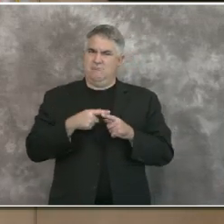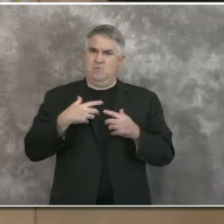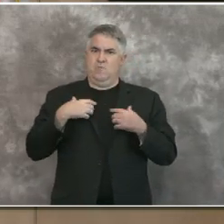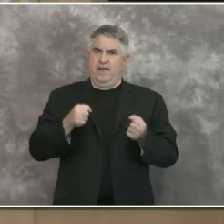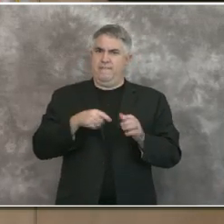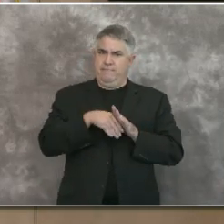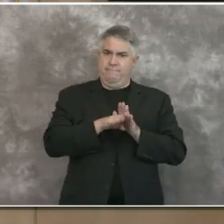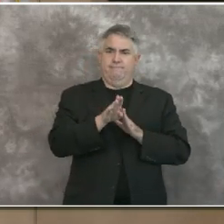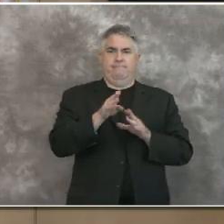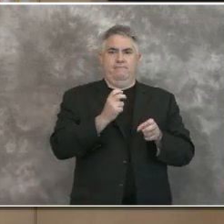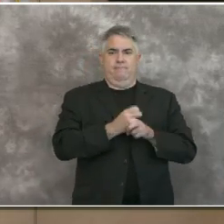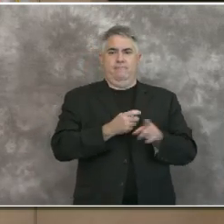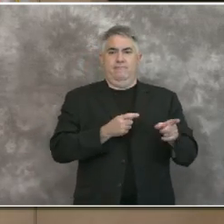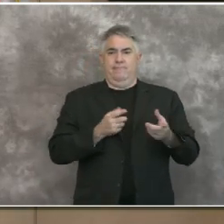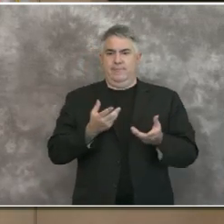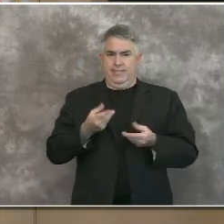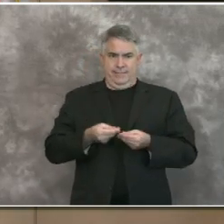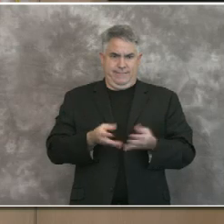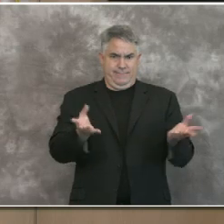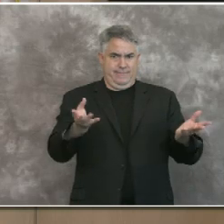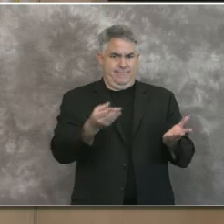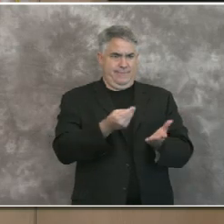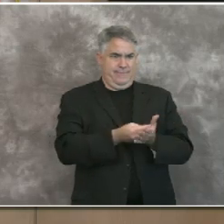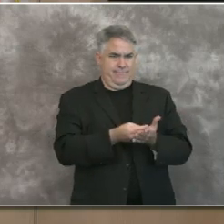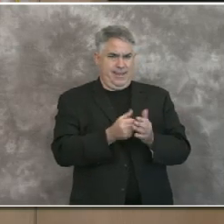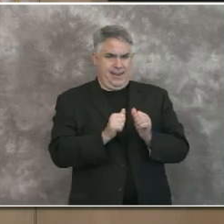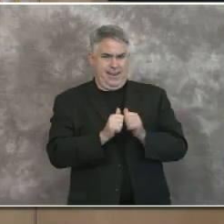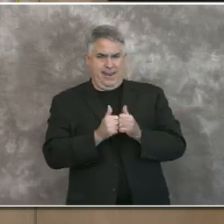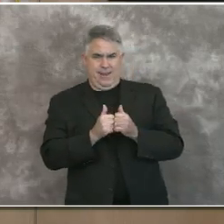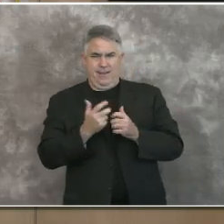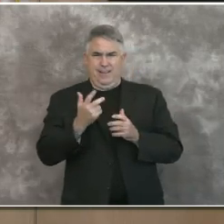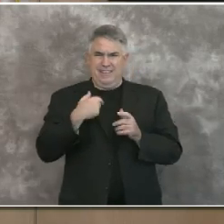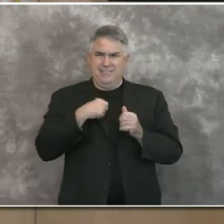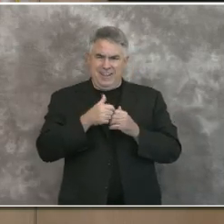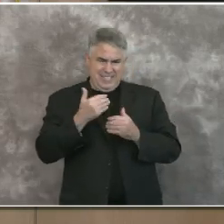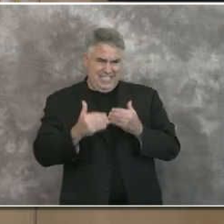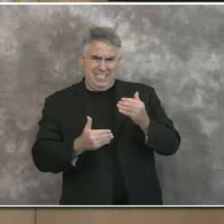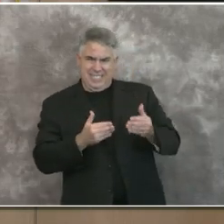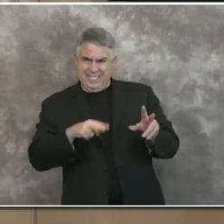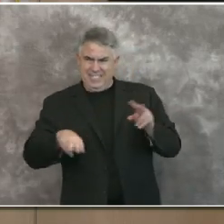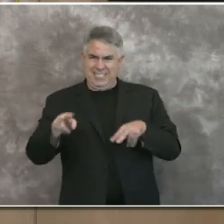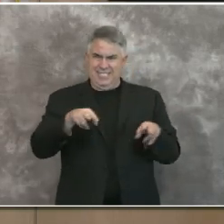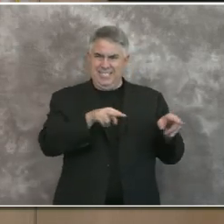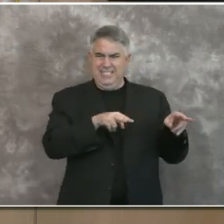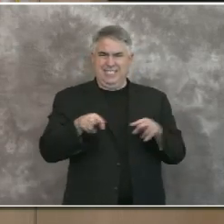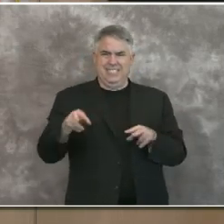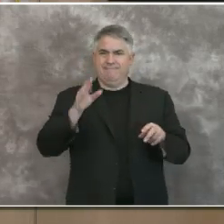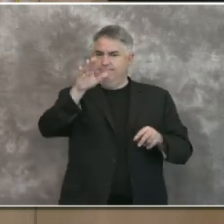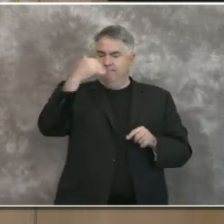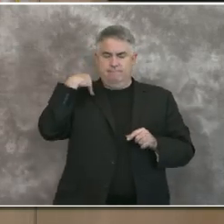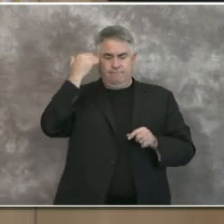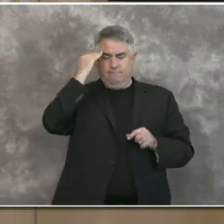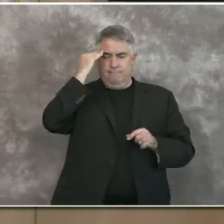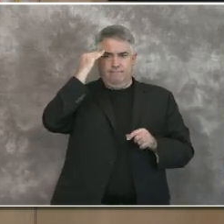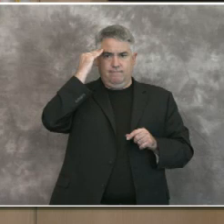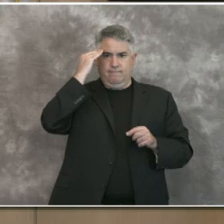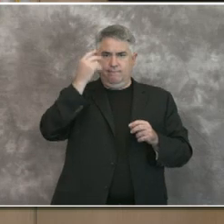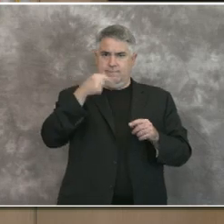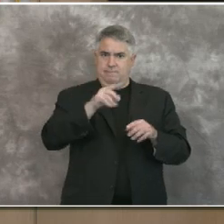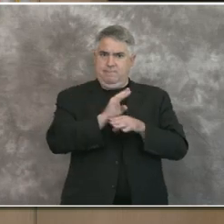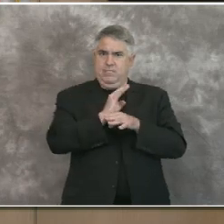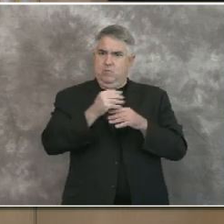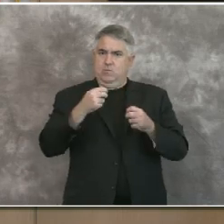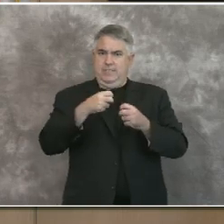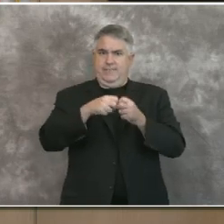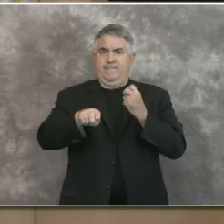forward, but that's the sense at which we're moving into this. Look, I think that there are a number of industries that are going to be much more significantly